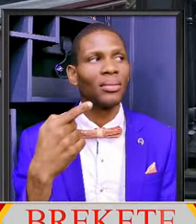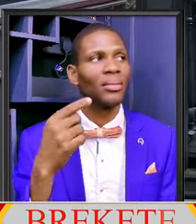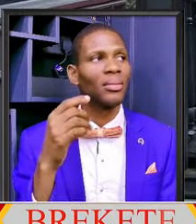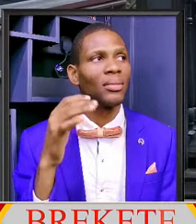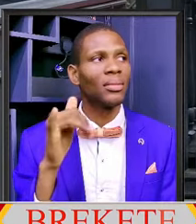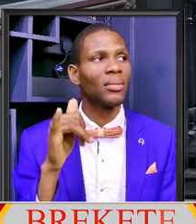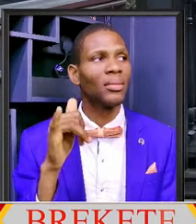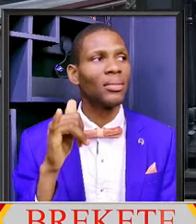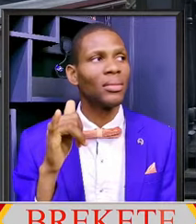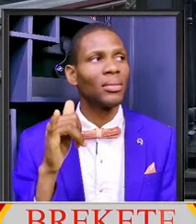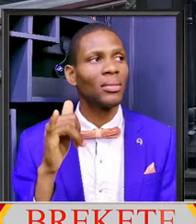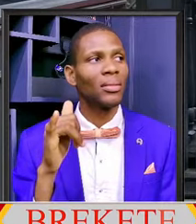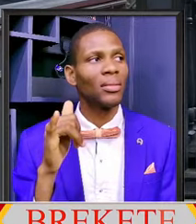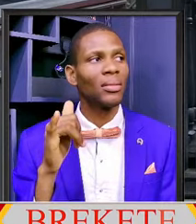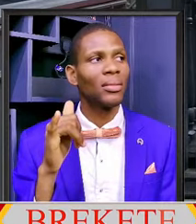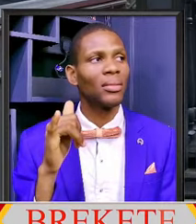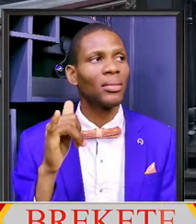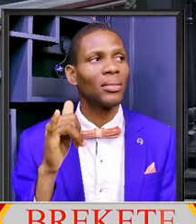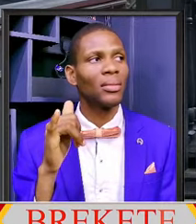Y,